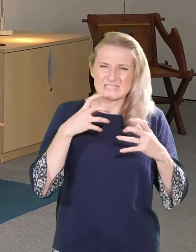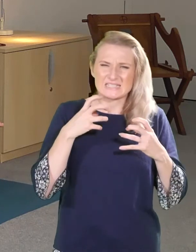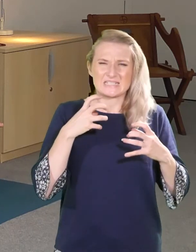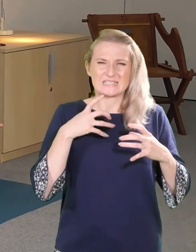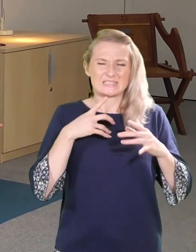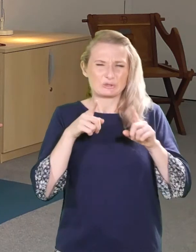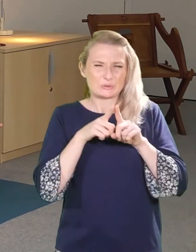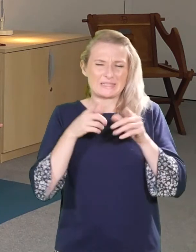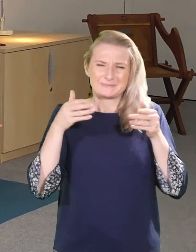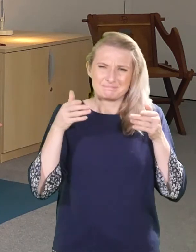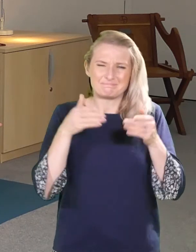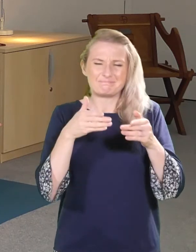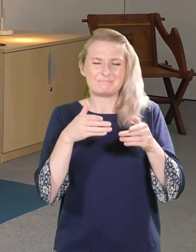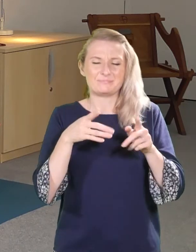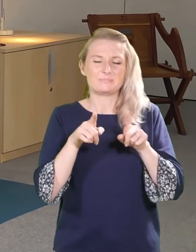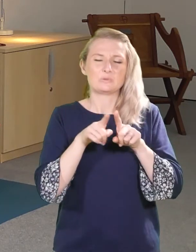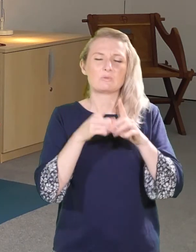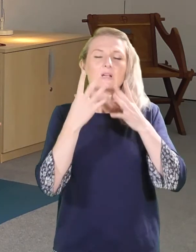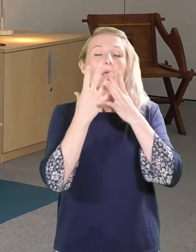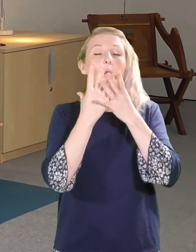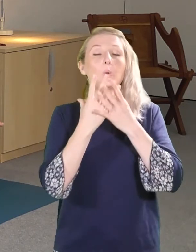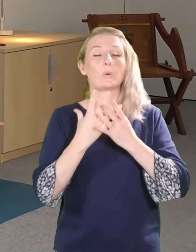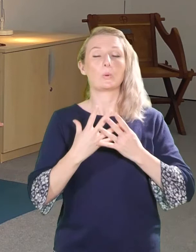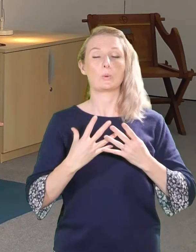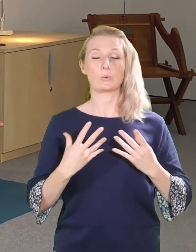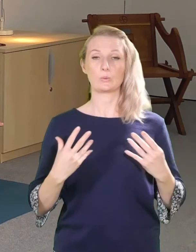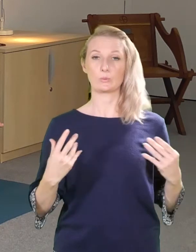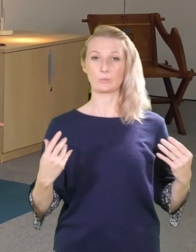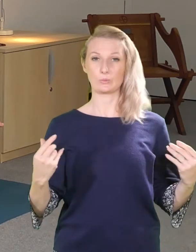and be as easeful as possible.